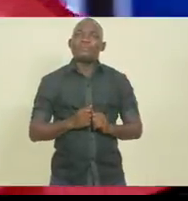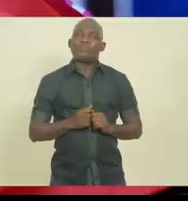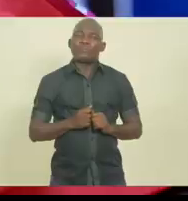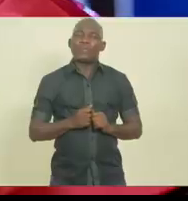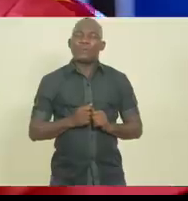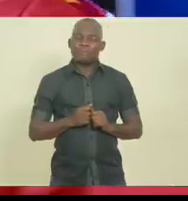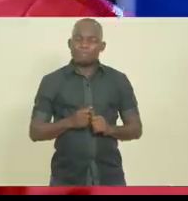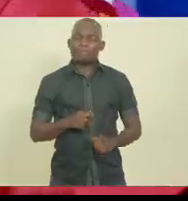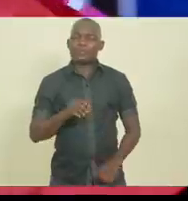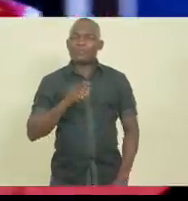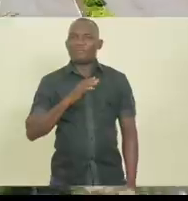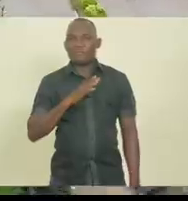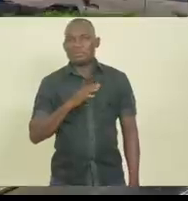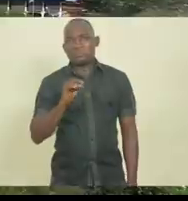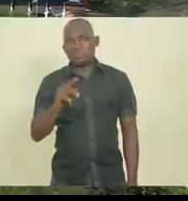Okay.